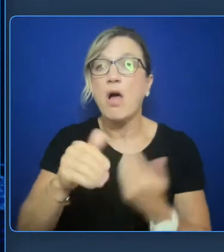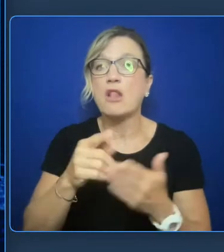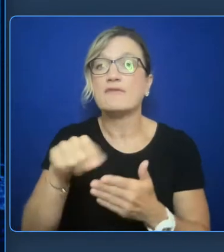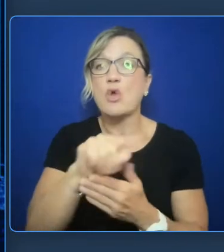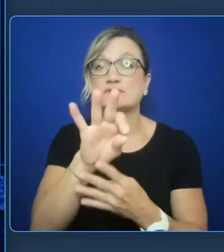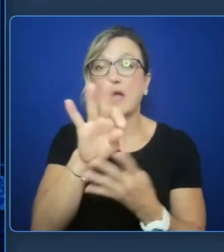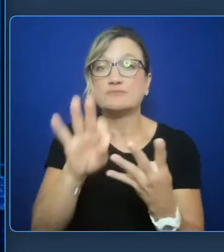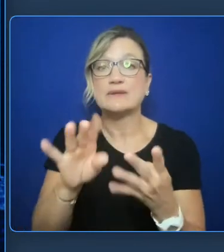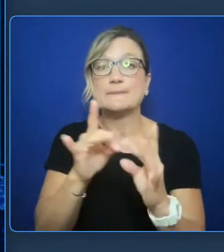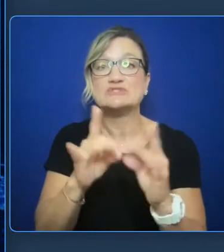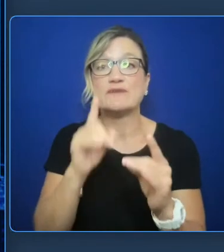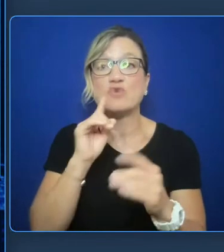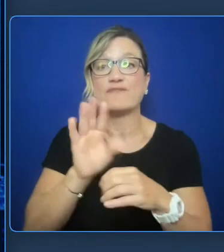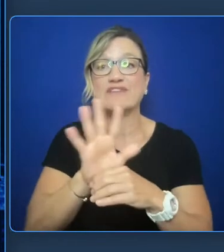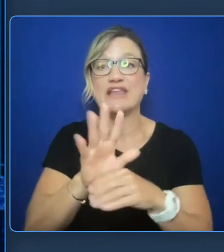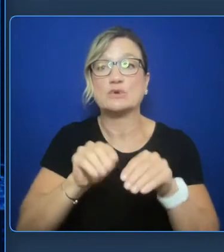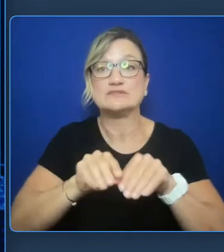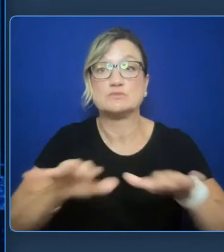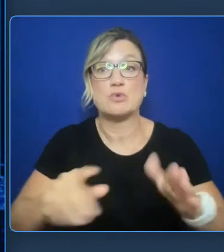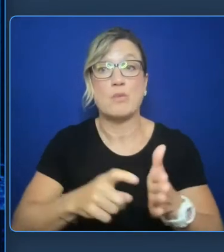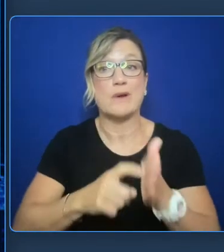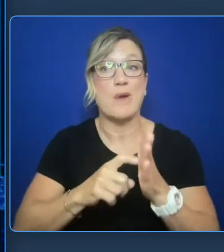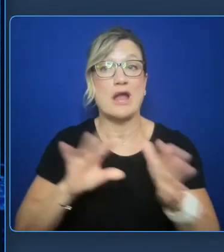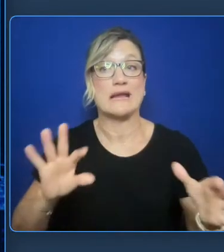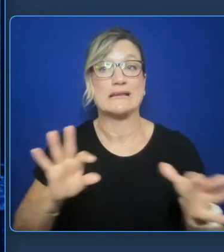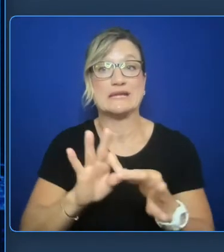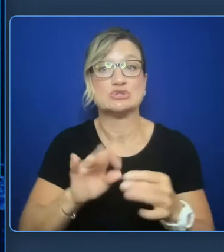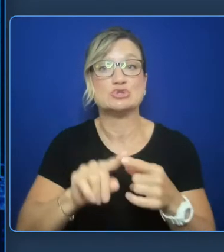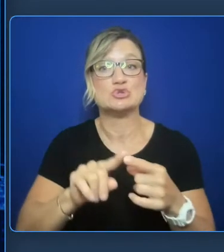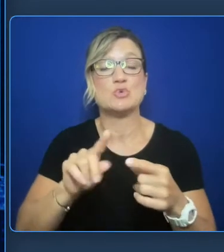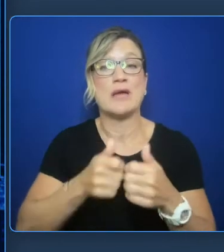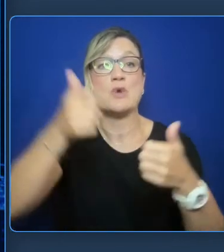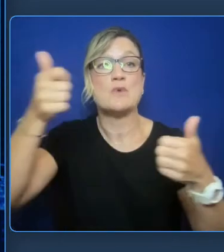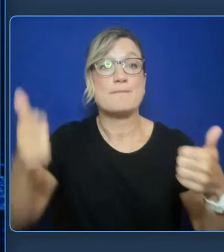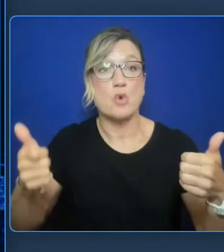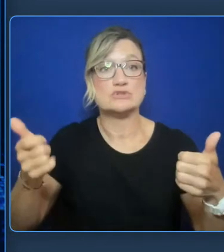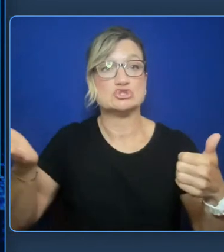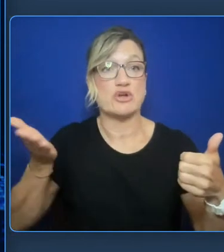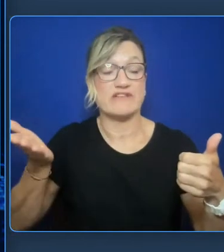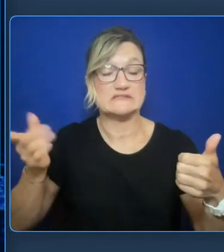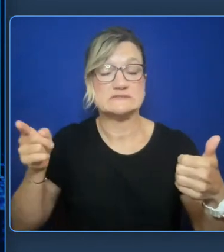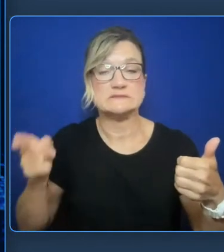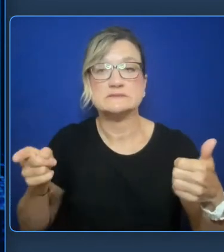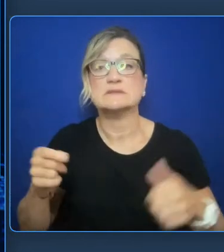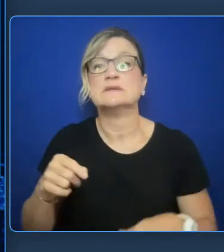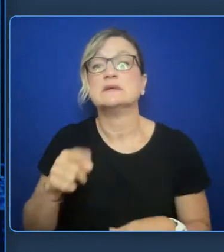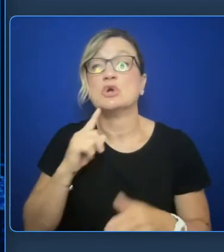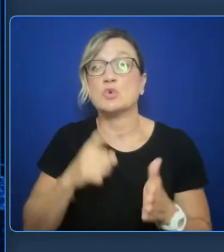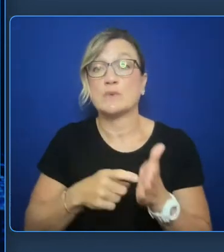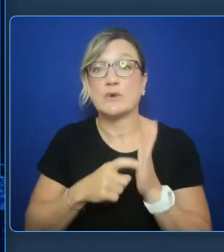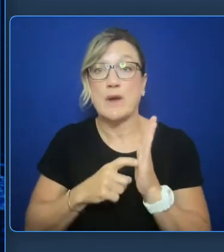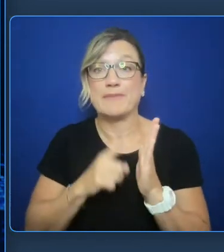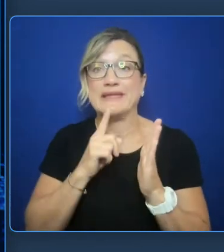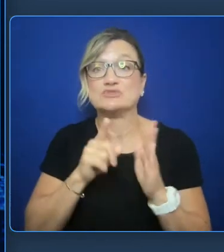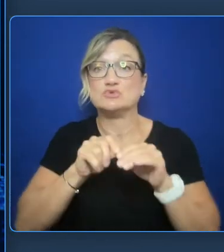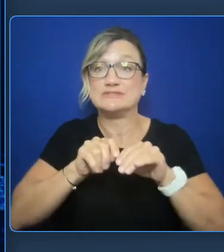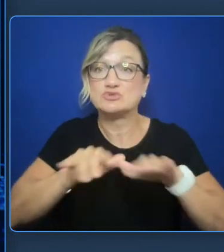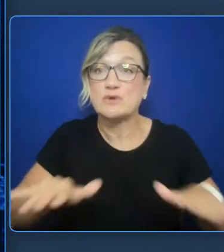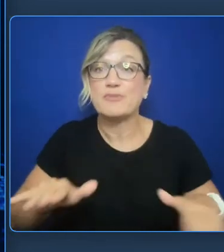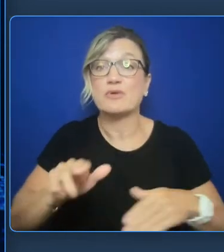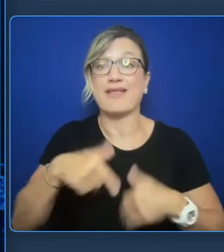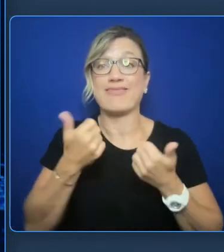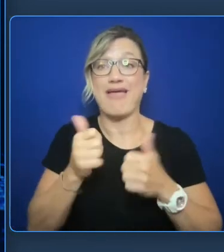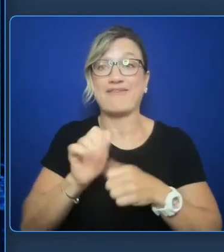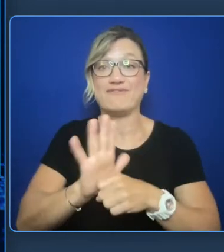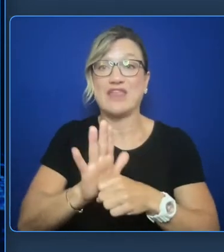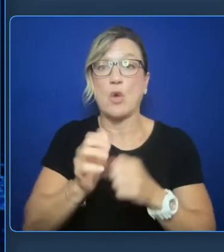those options mentioned for video distribution require a connection to a remote service. The requirement is to distribute the live